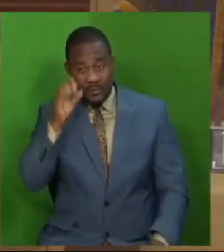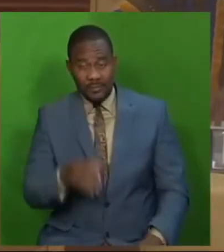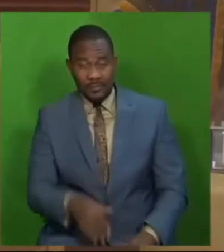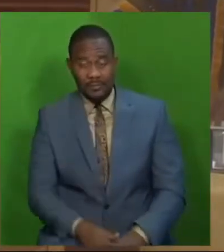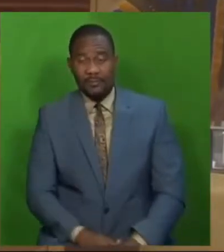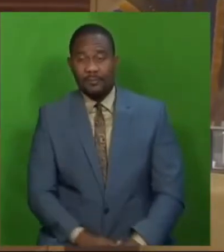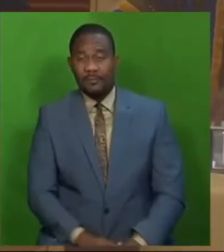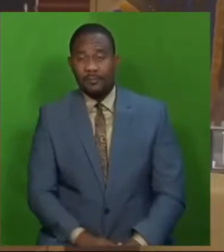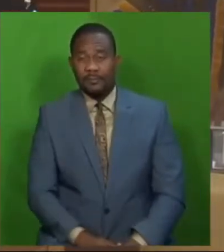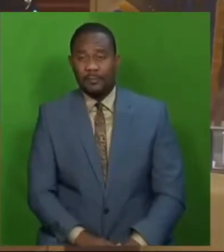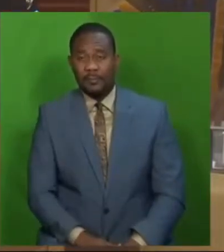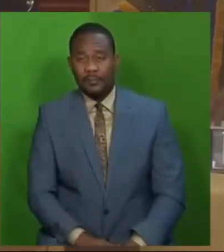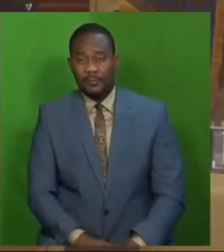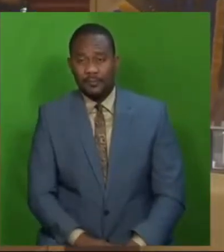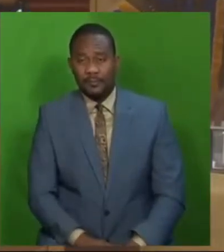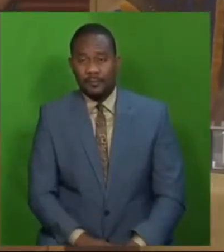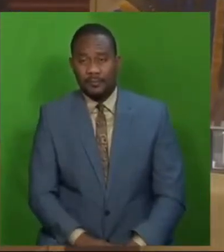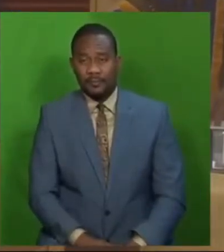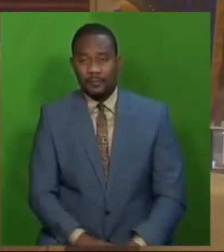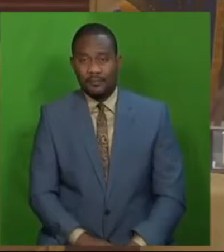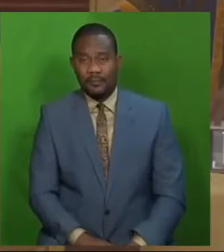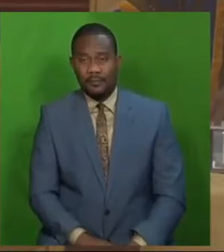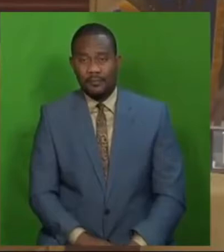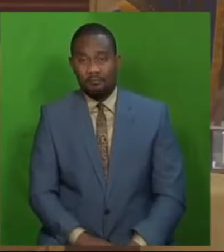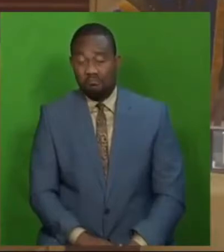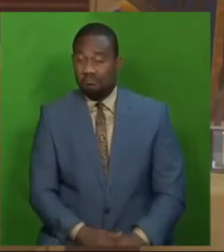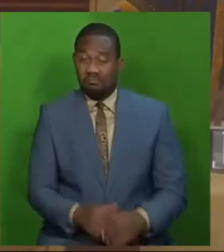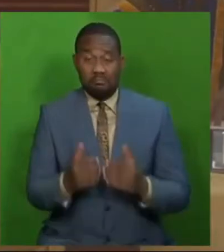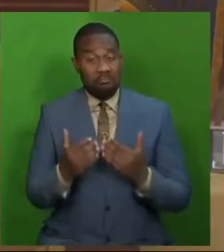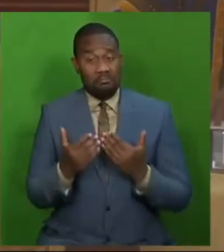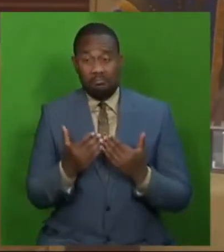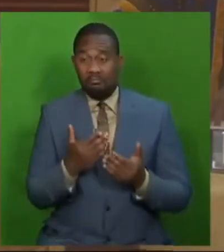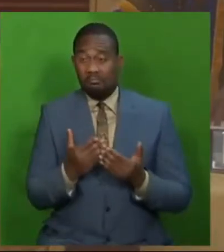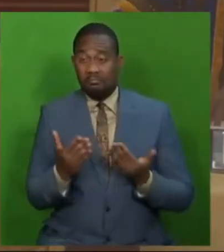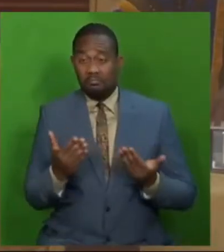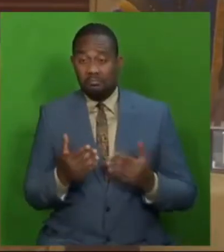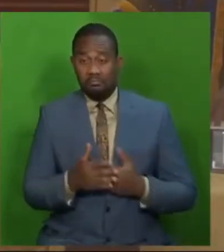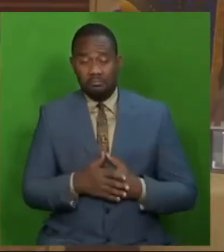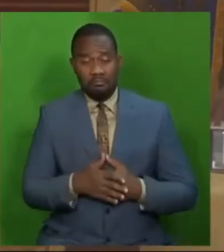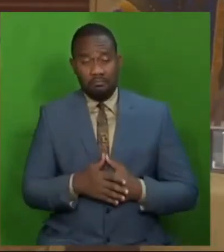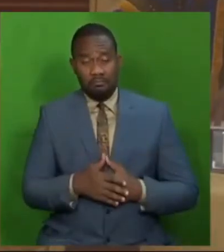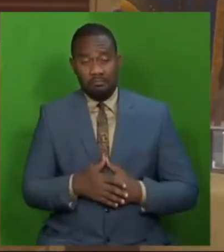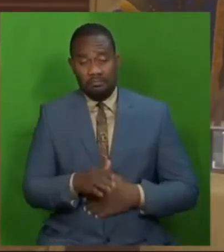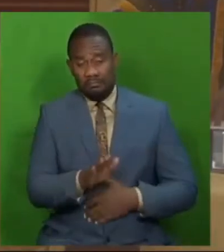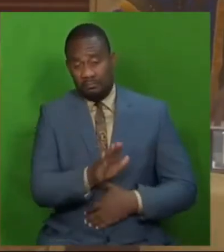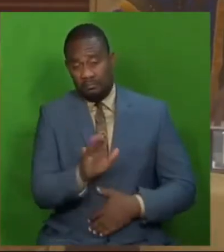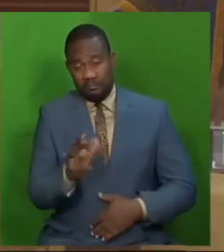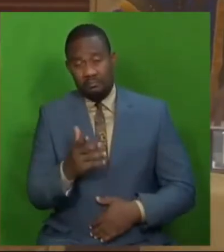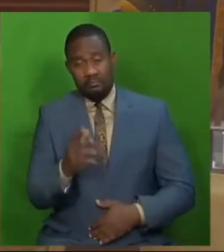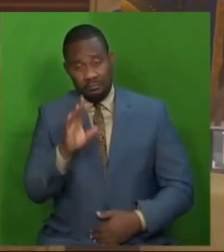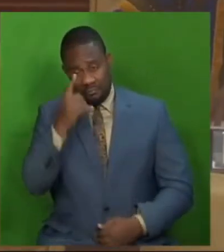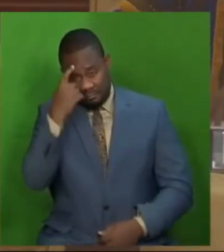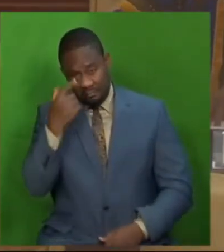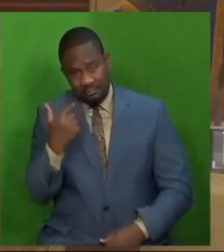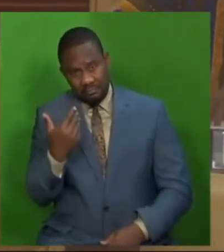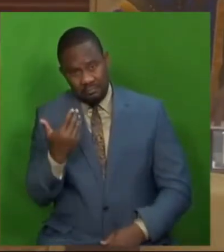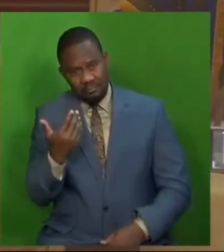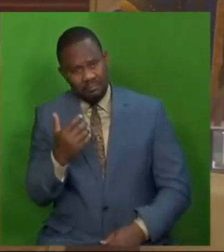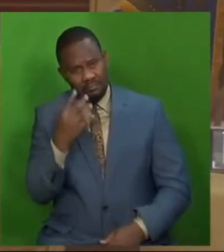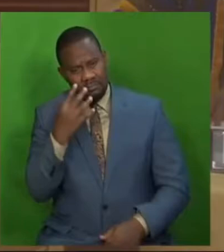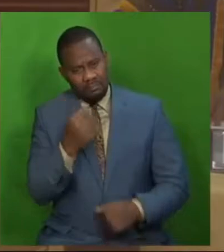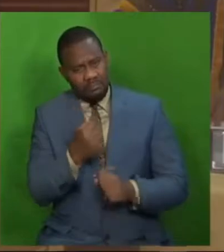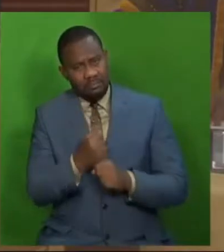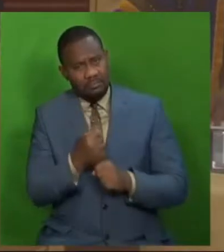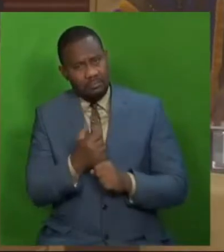Chinese in the next 10 years. So even though their government has a term of 4 years. They